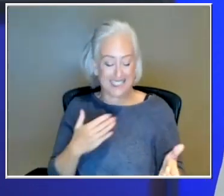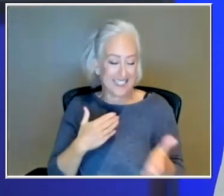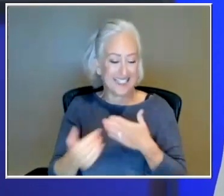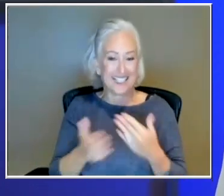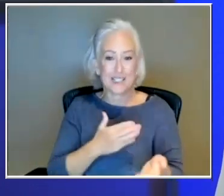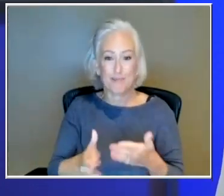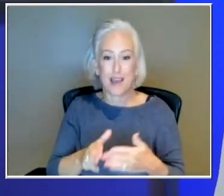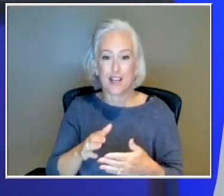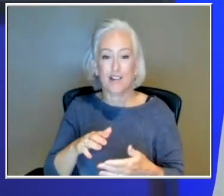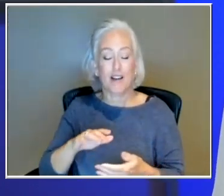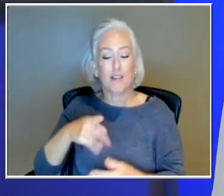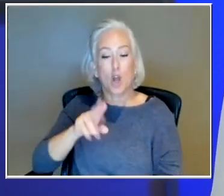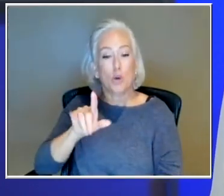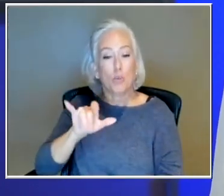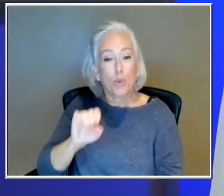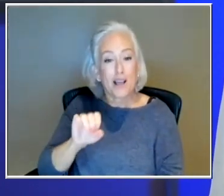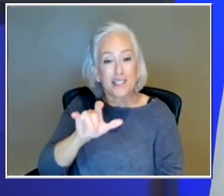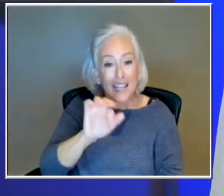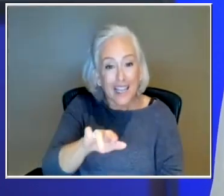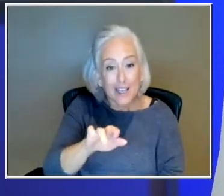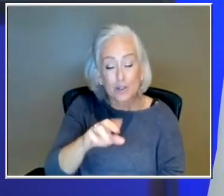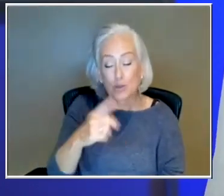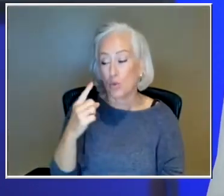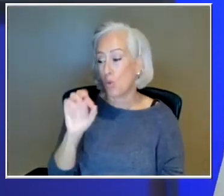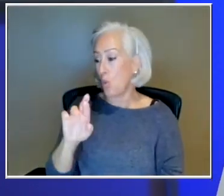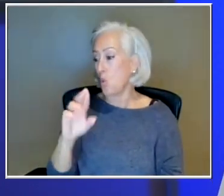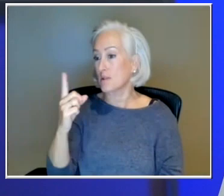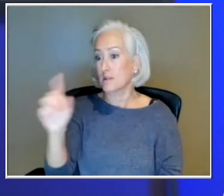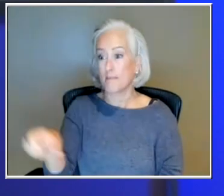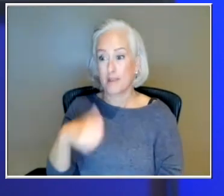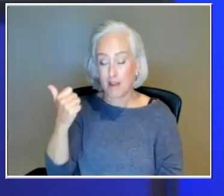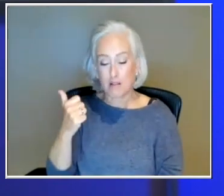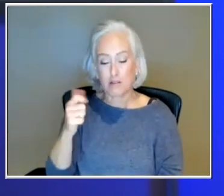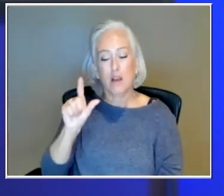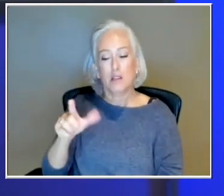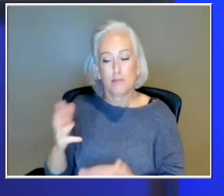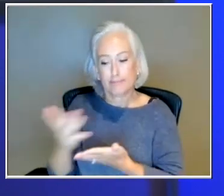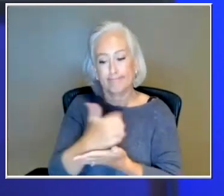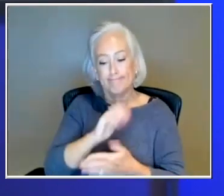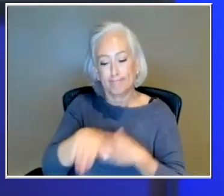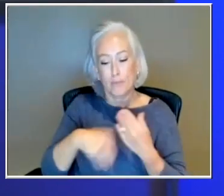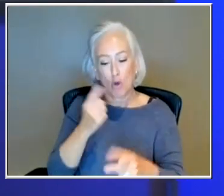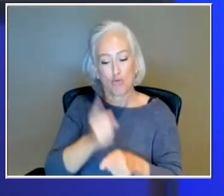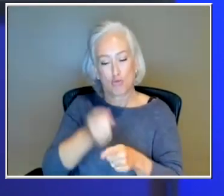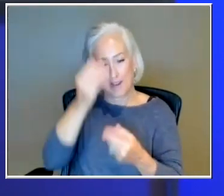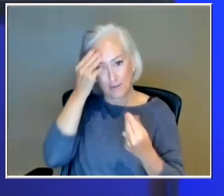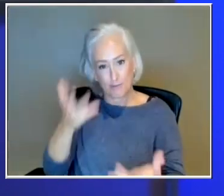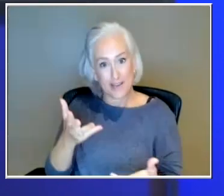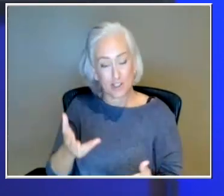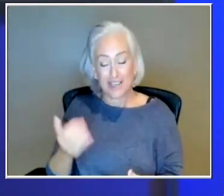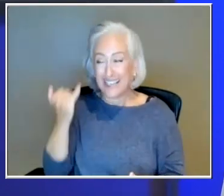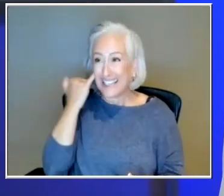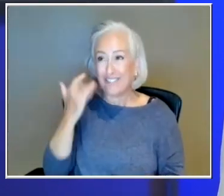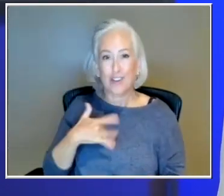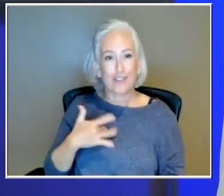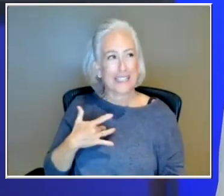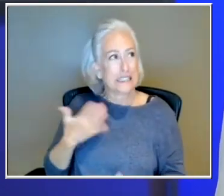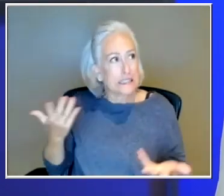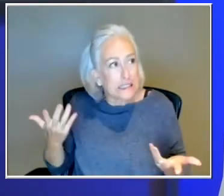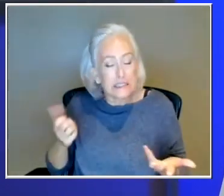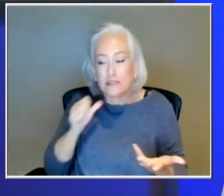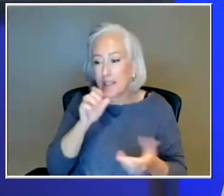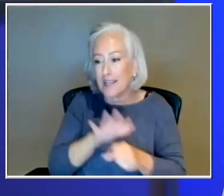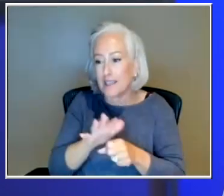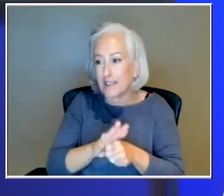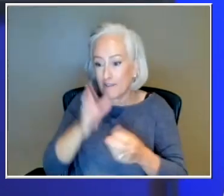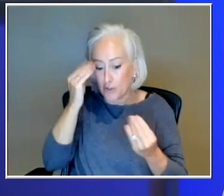else, the important thing is getting all the right information. And if you don't feel like you're getting all the information you need, seeking out that second opinion, seeking out whatever you need to